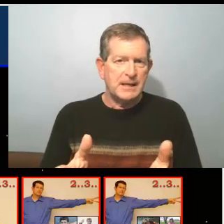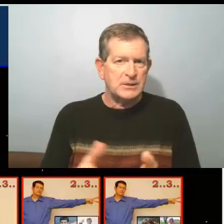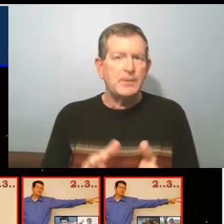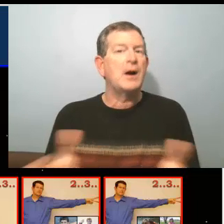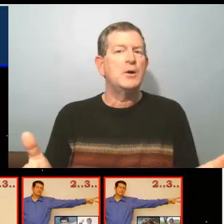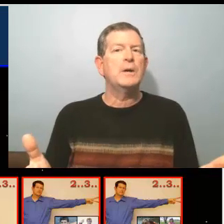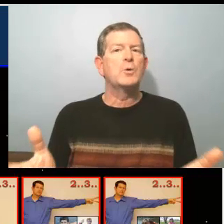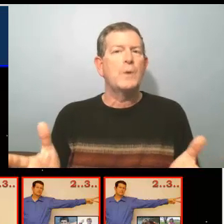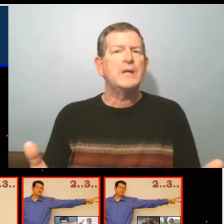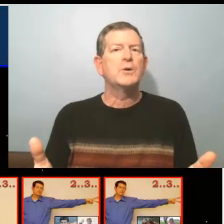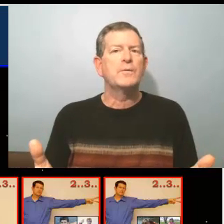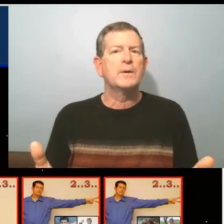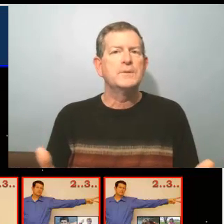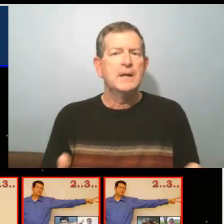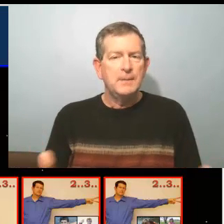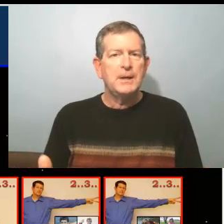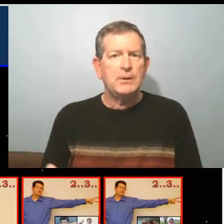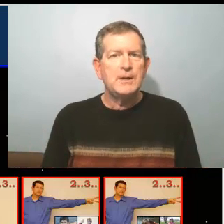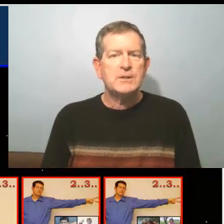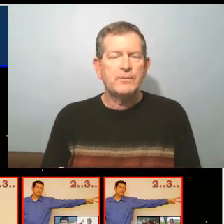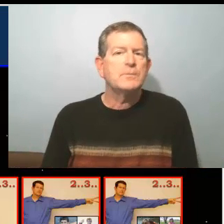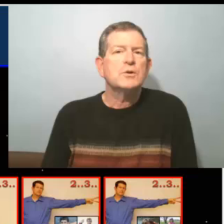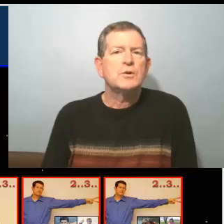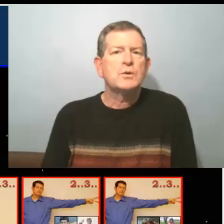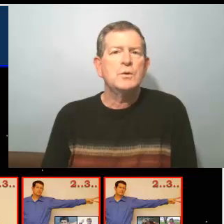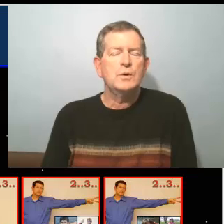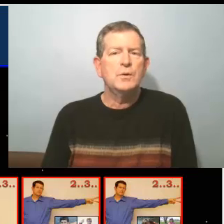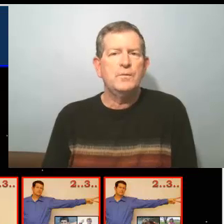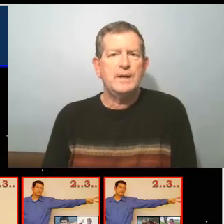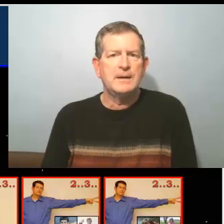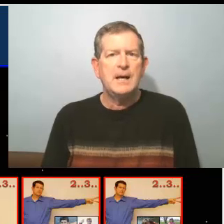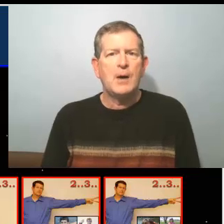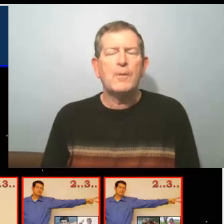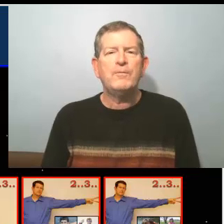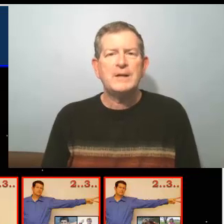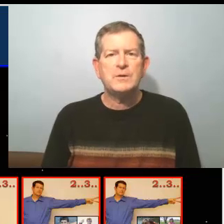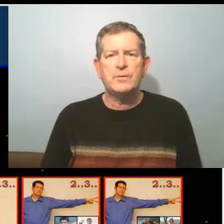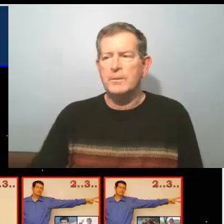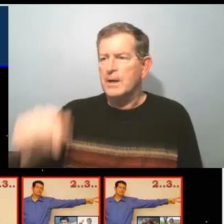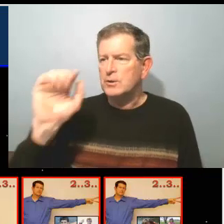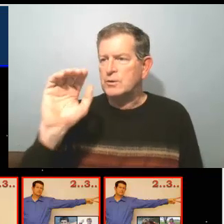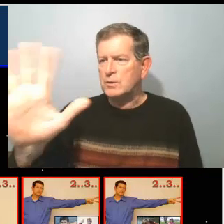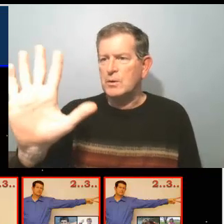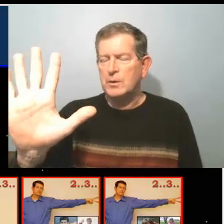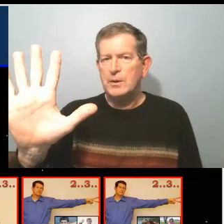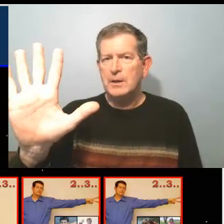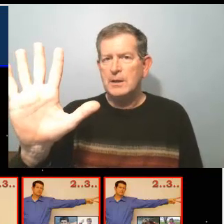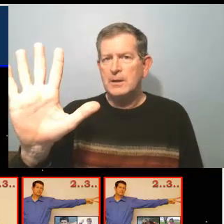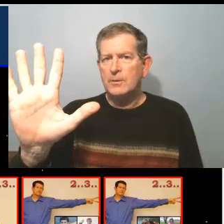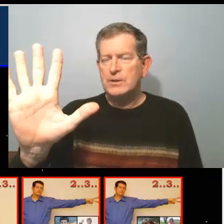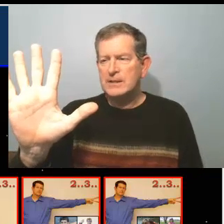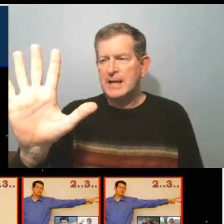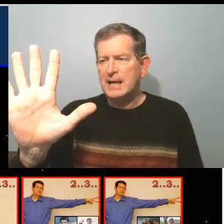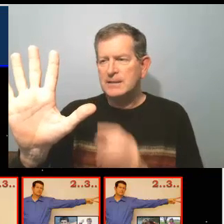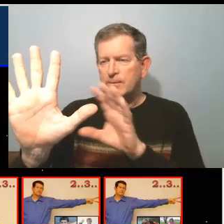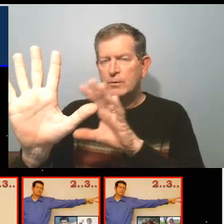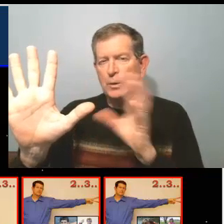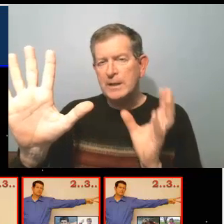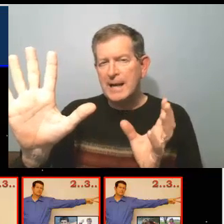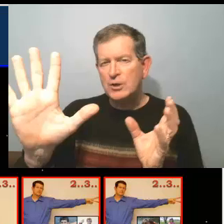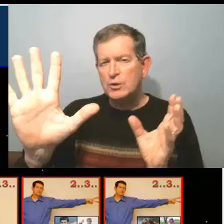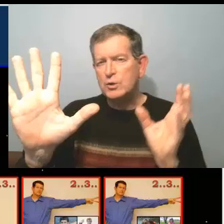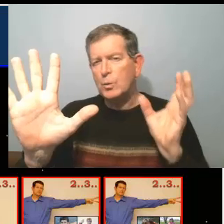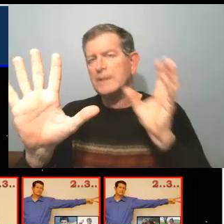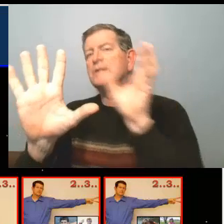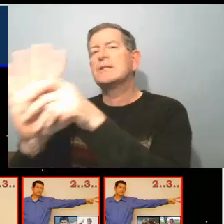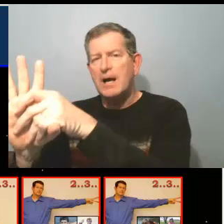this particular lesson, there are no irregular verbs, but there is the verb se lever, a reflexive verb. Se, which has the concept of